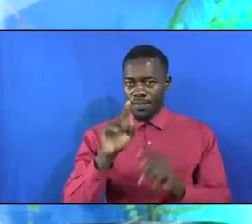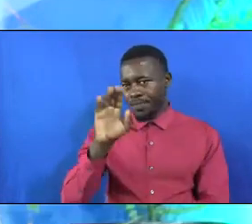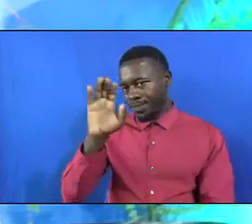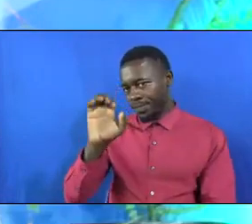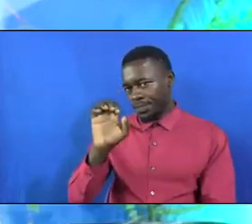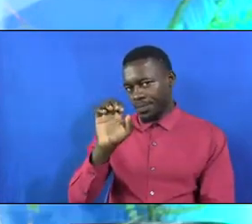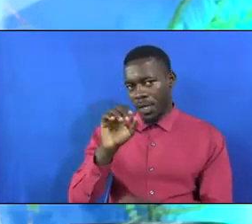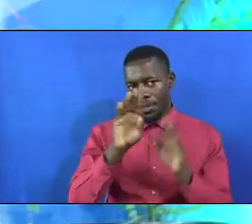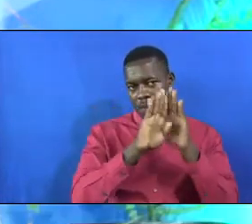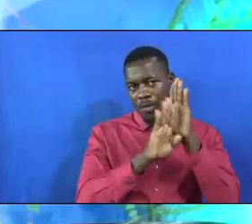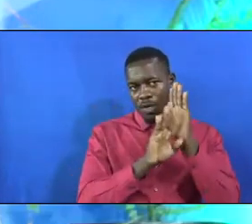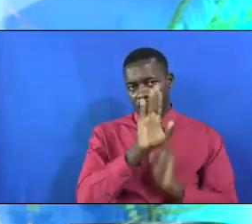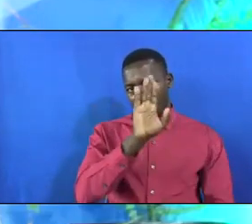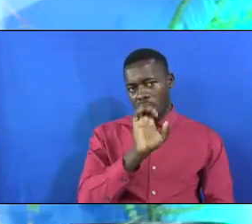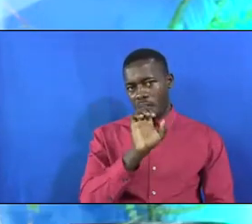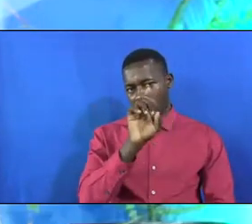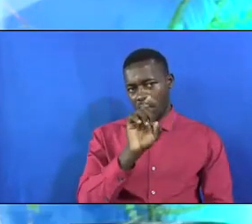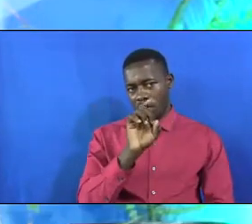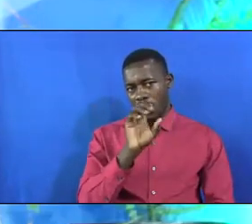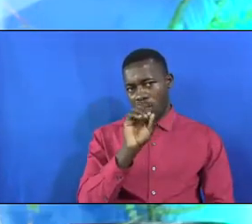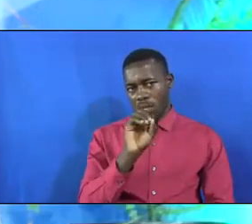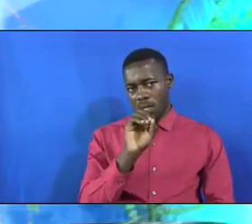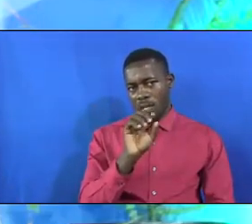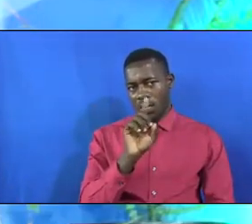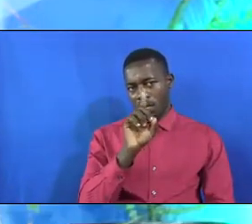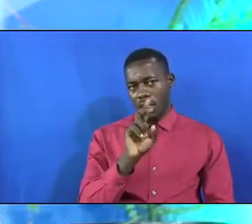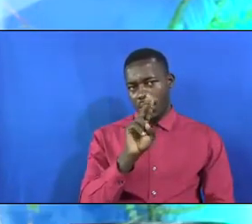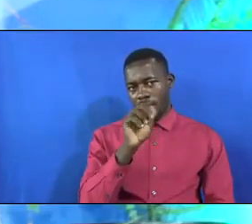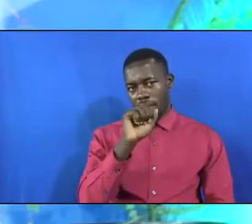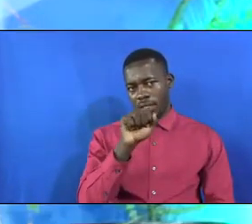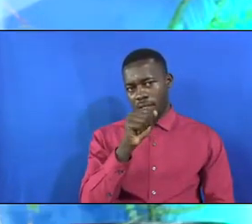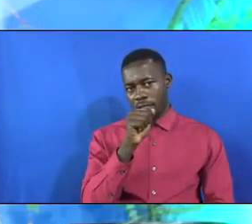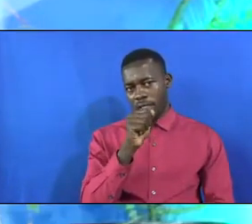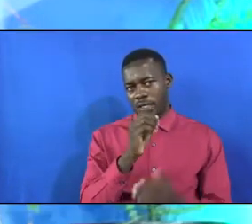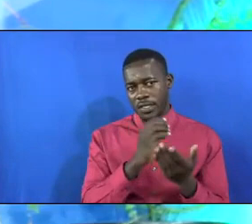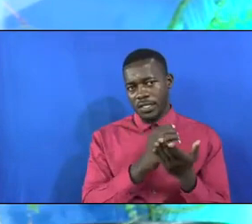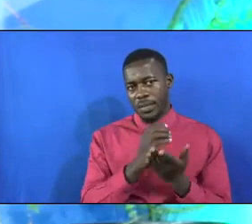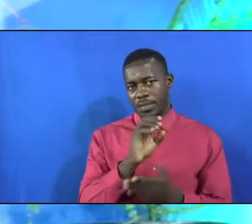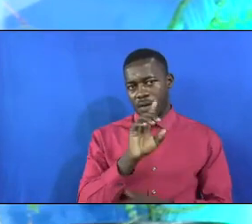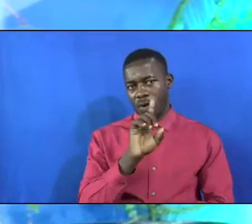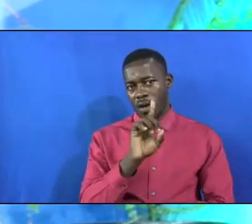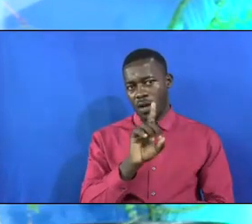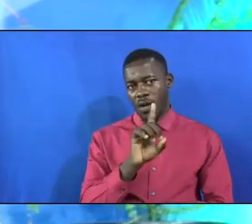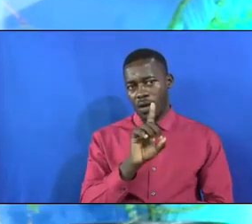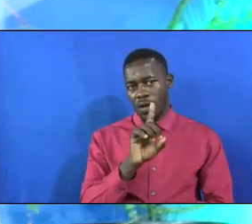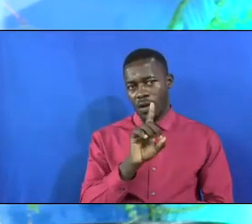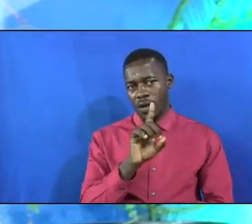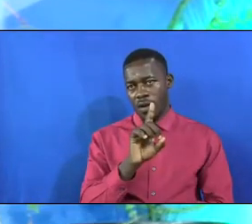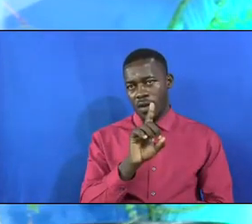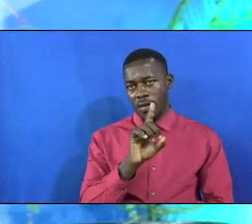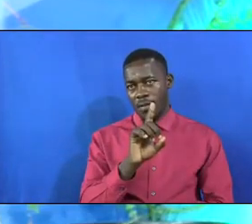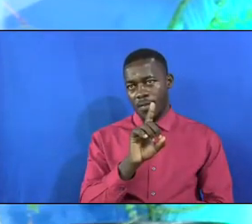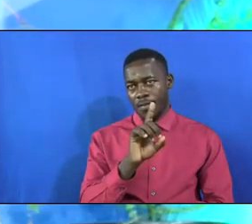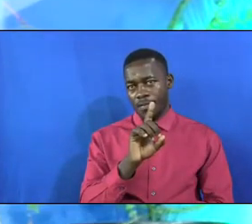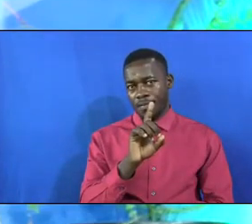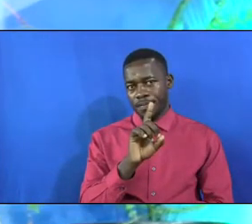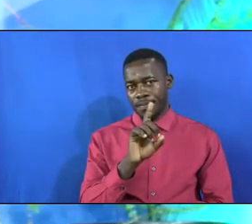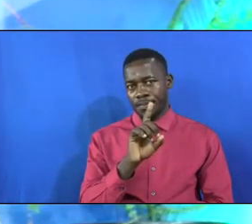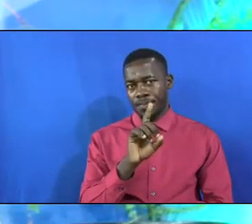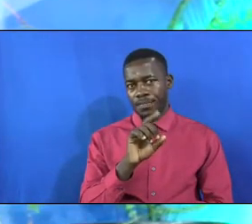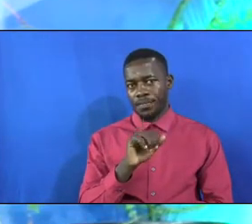Exodus chapter 1 as we examine a story that relates very closely with you and with